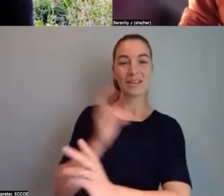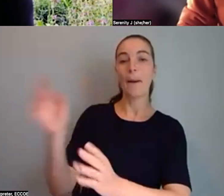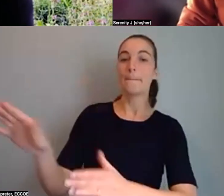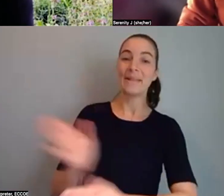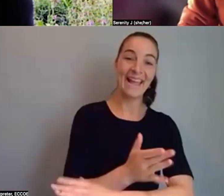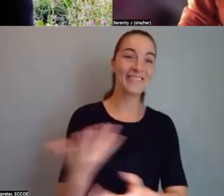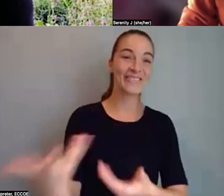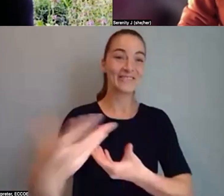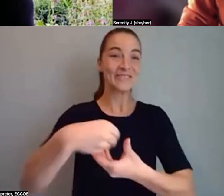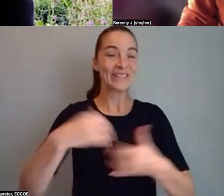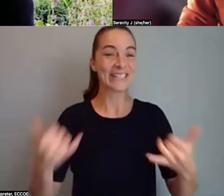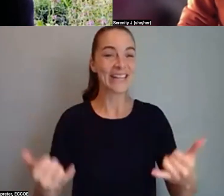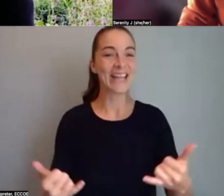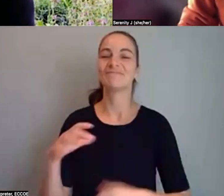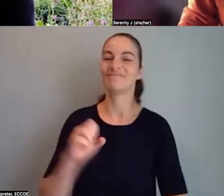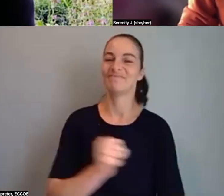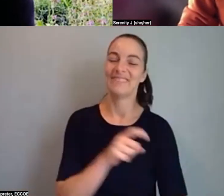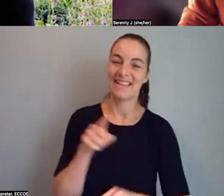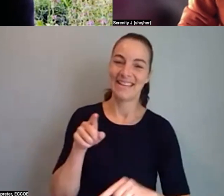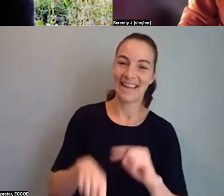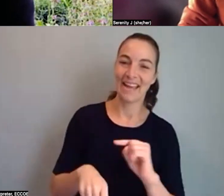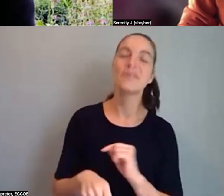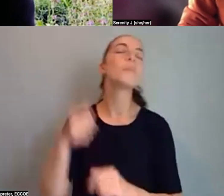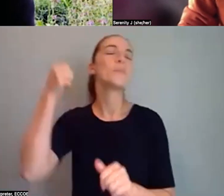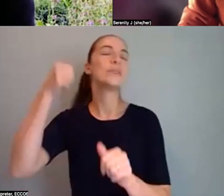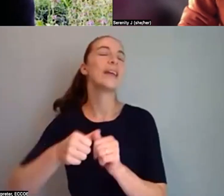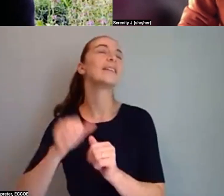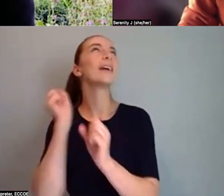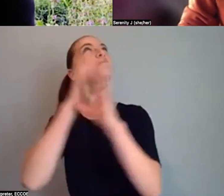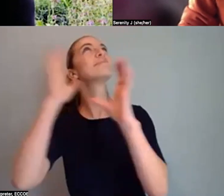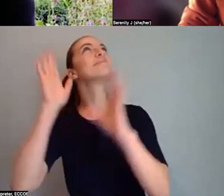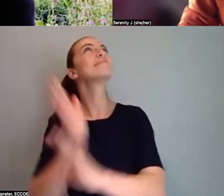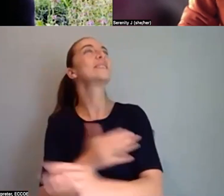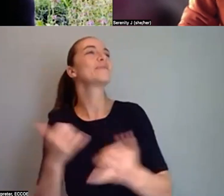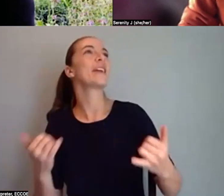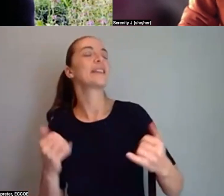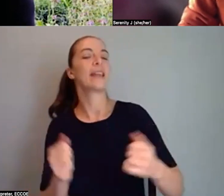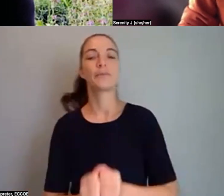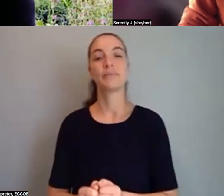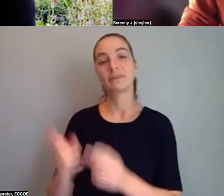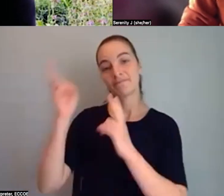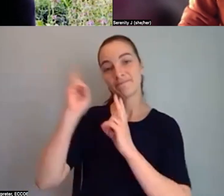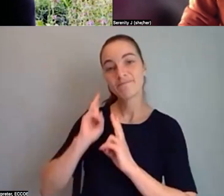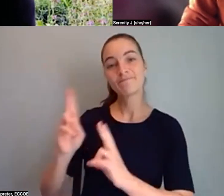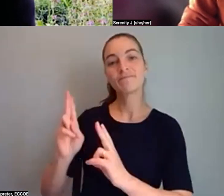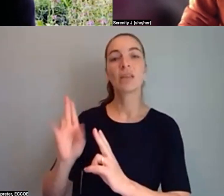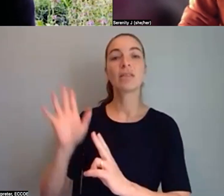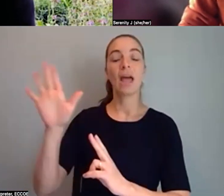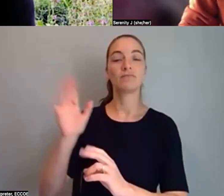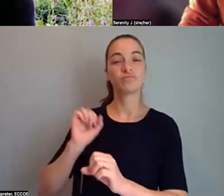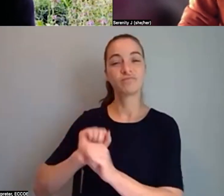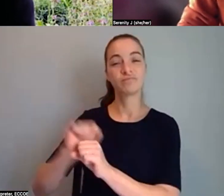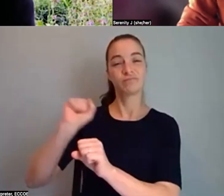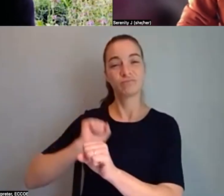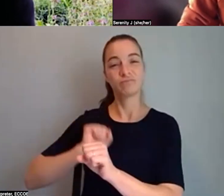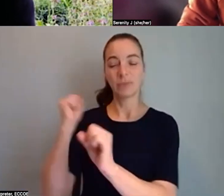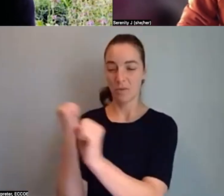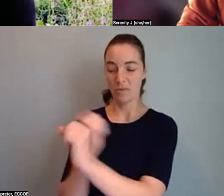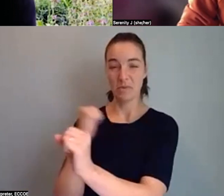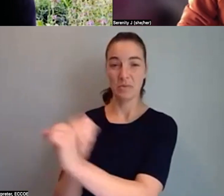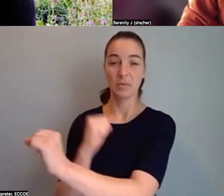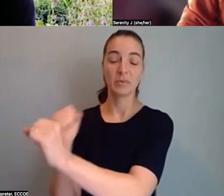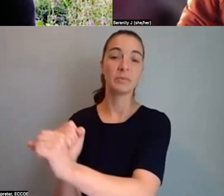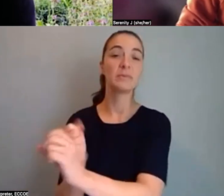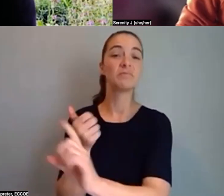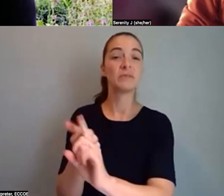she examines the long, long history of social justice movements by Black, Indigenous, and POC organizers in order